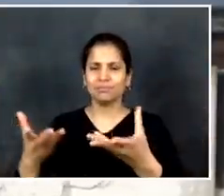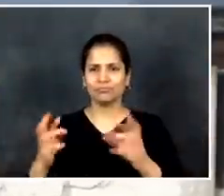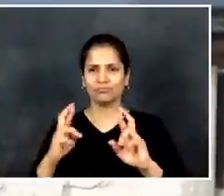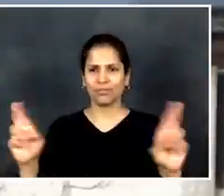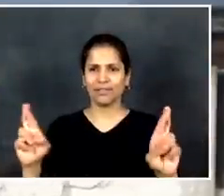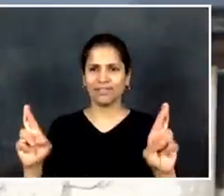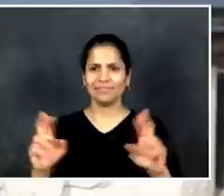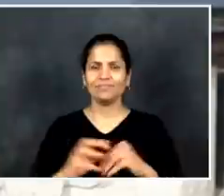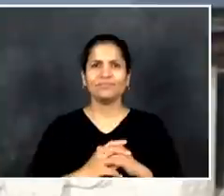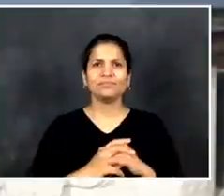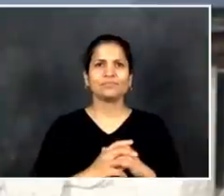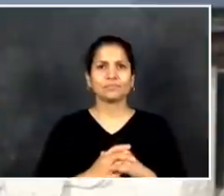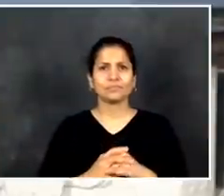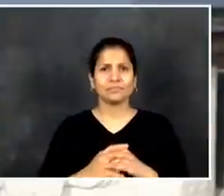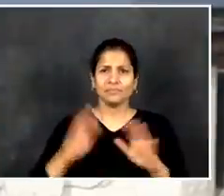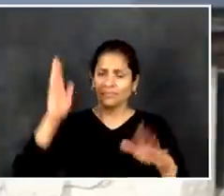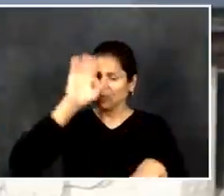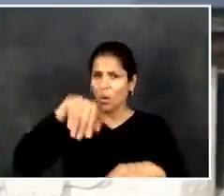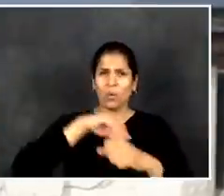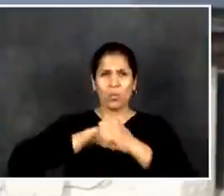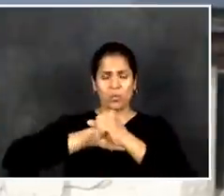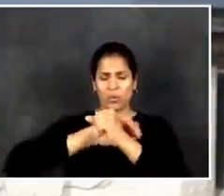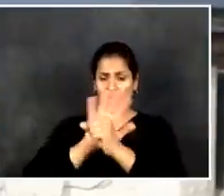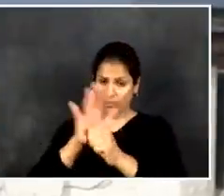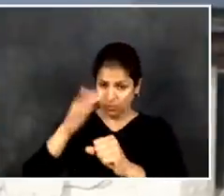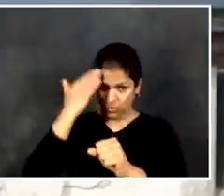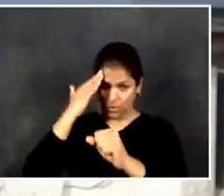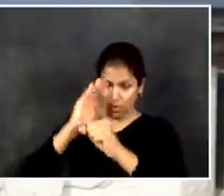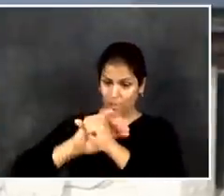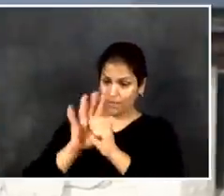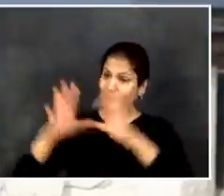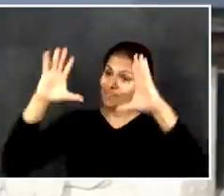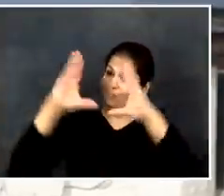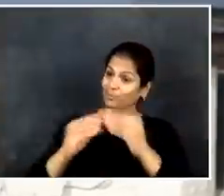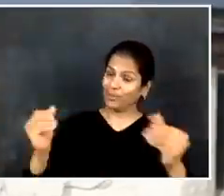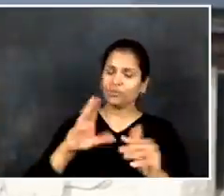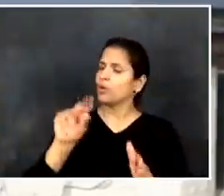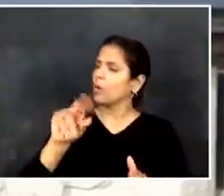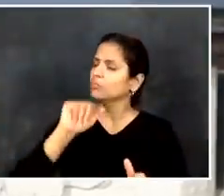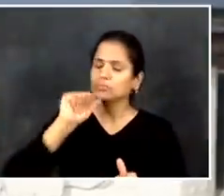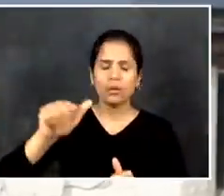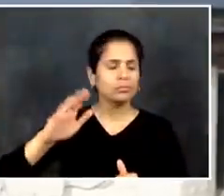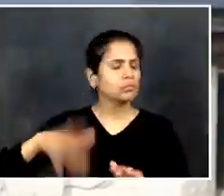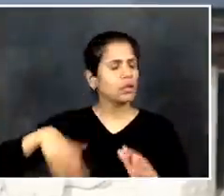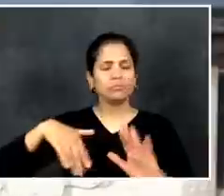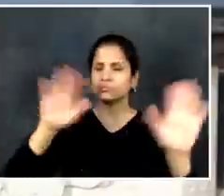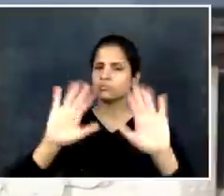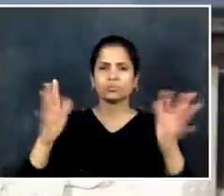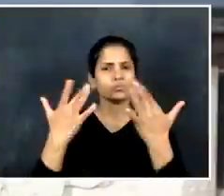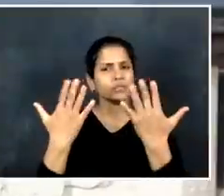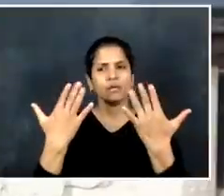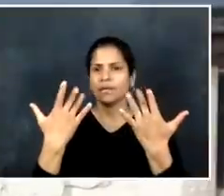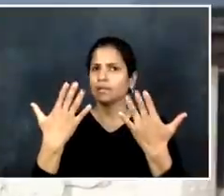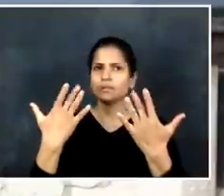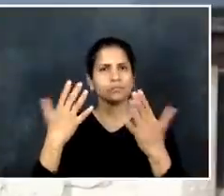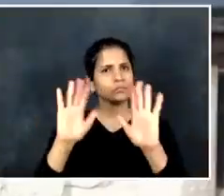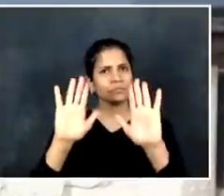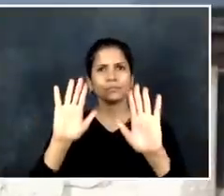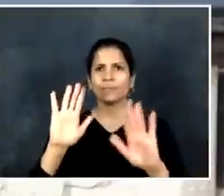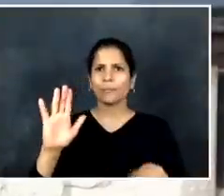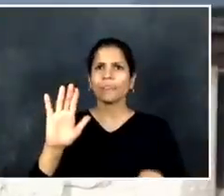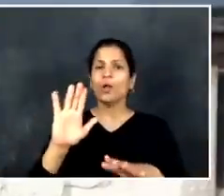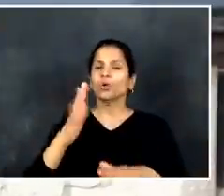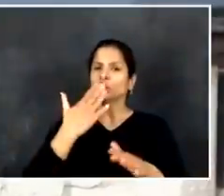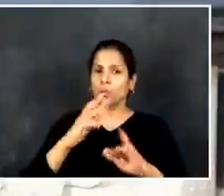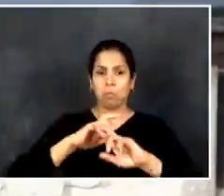this disease. So it is something that gives me a little relief on behalf of all New Yorkers to know we will now have